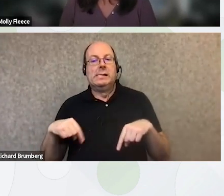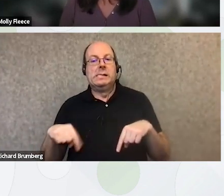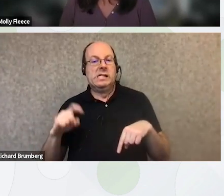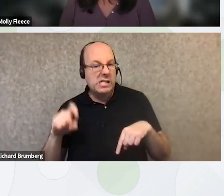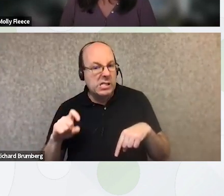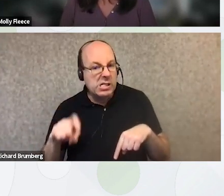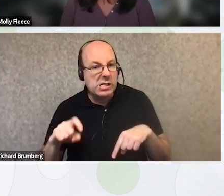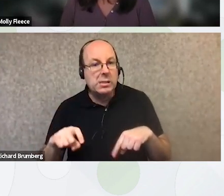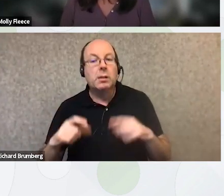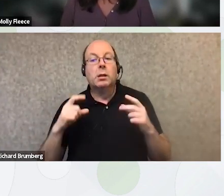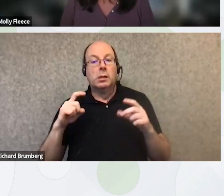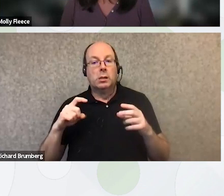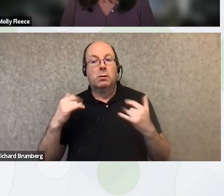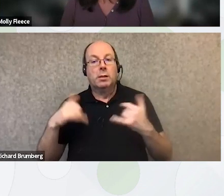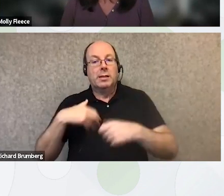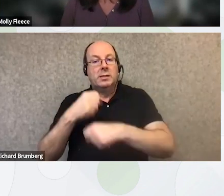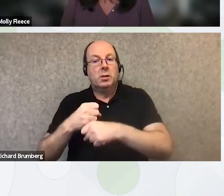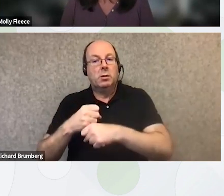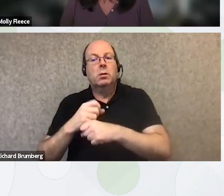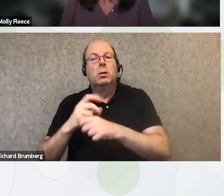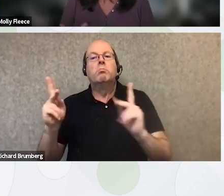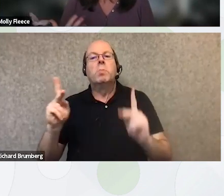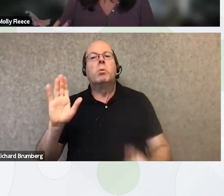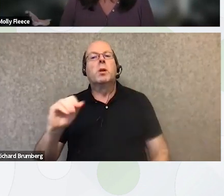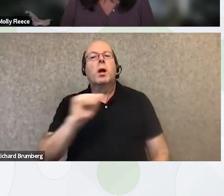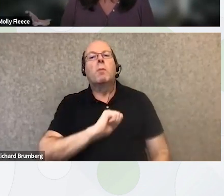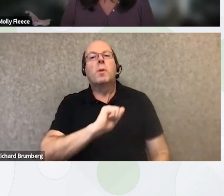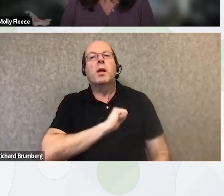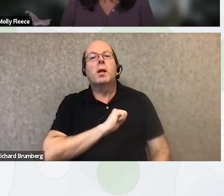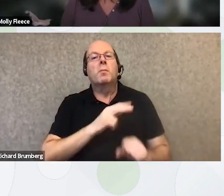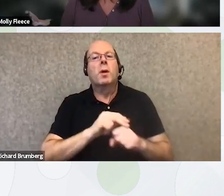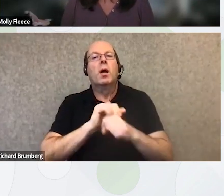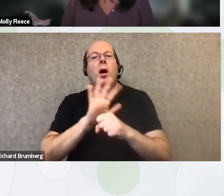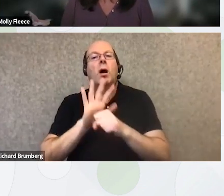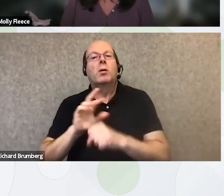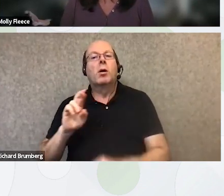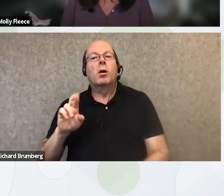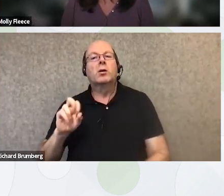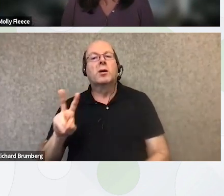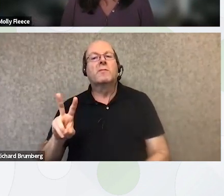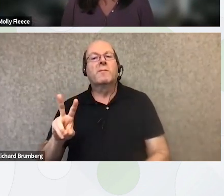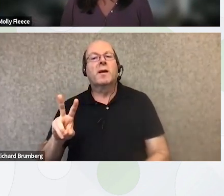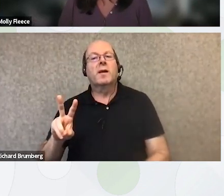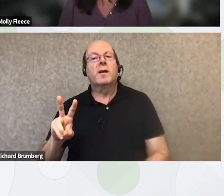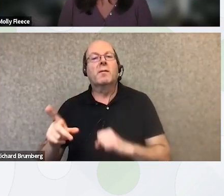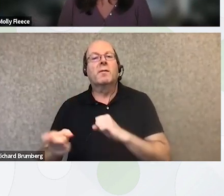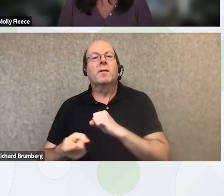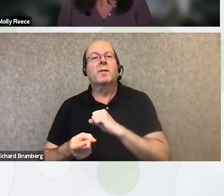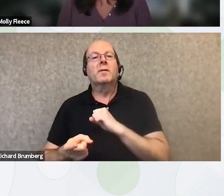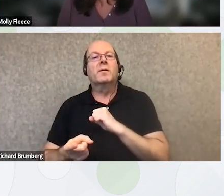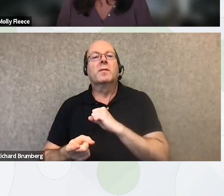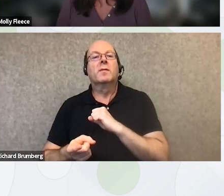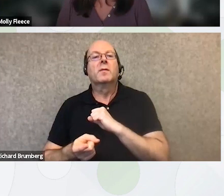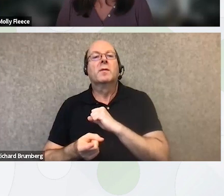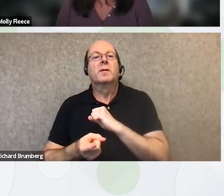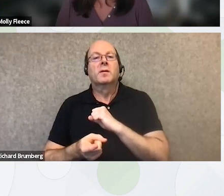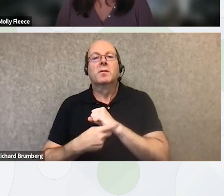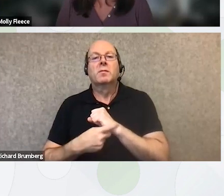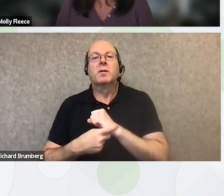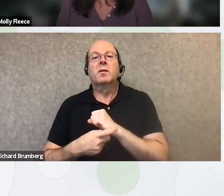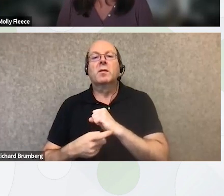in this year looking at attitudes about influenza, COVID, and RSV virus and pneumococcal disease, and looking